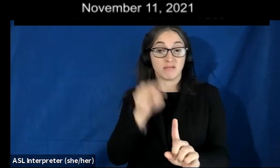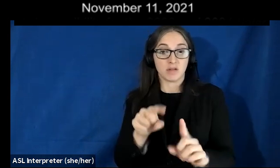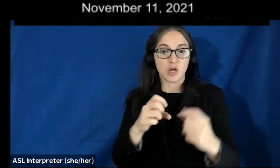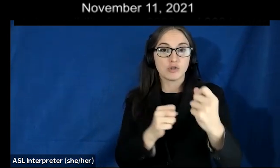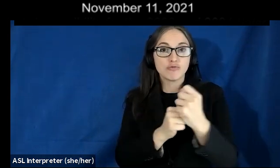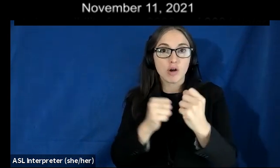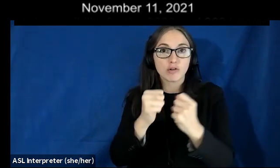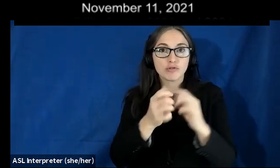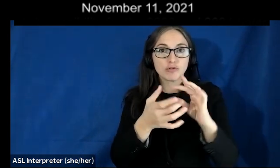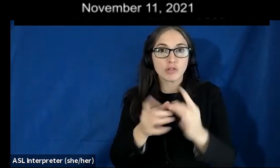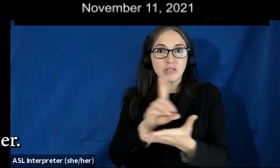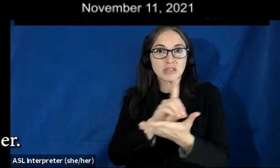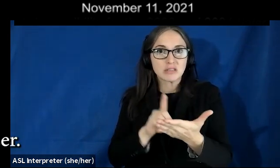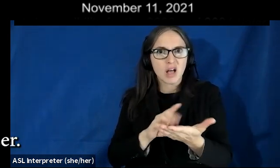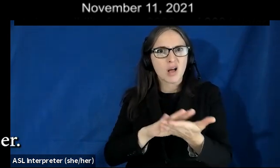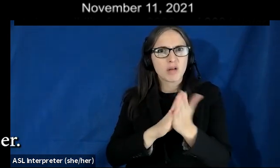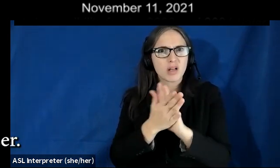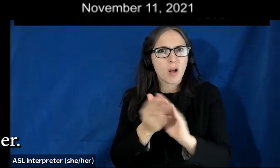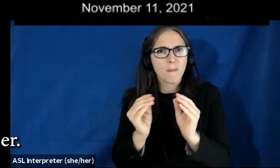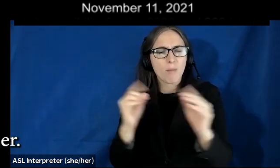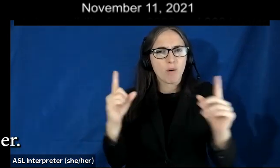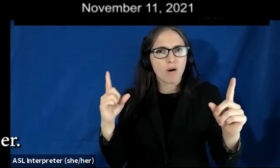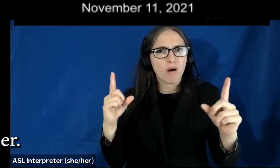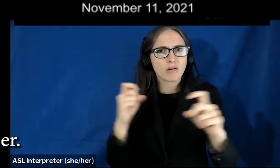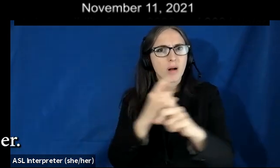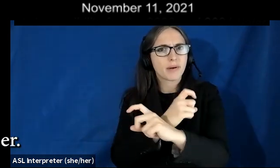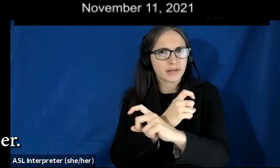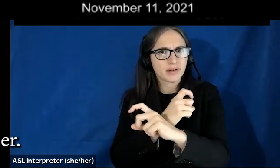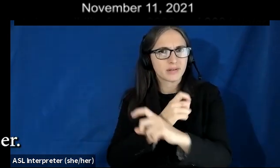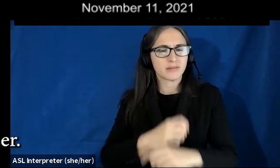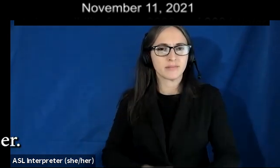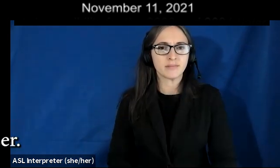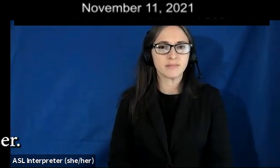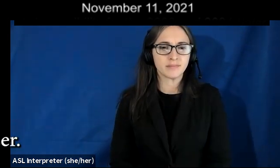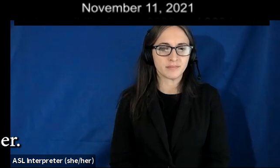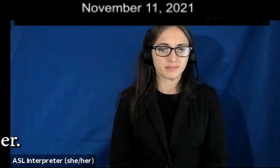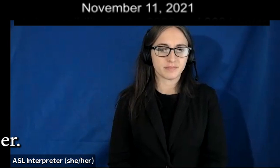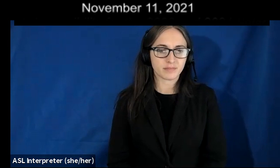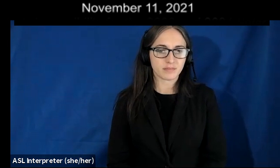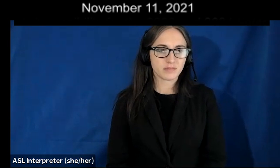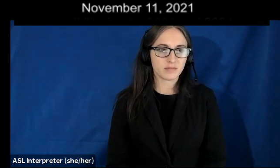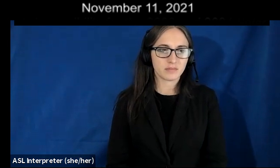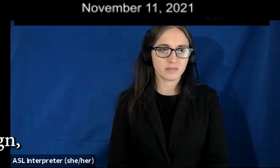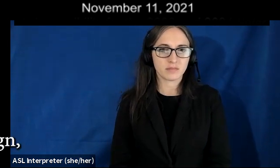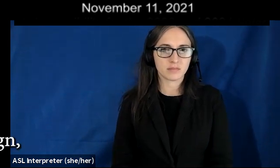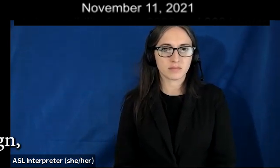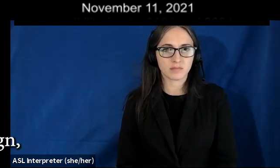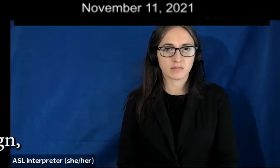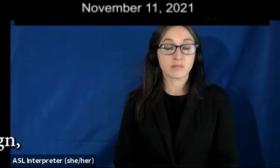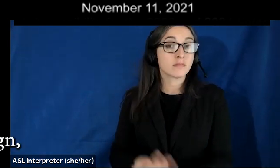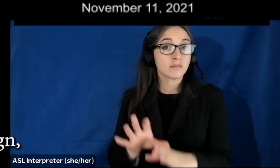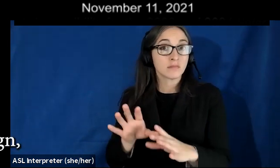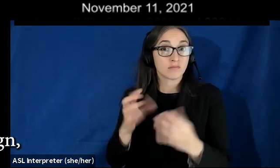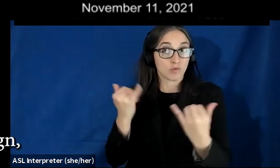complicated. At this point, the preservations of the user,